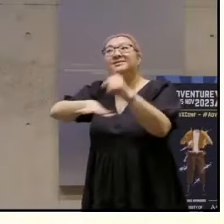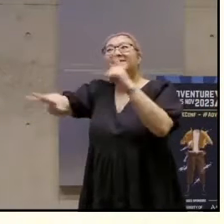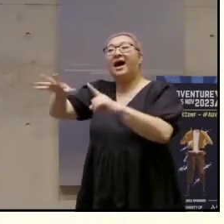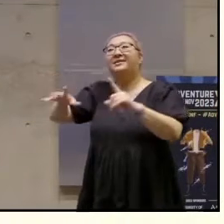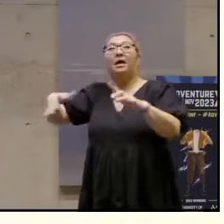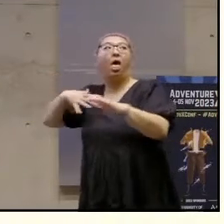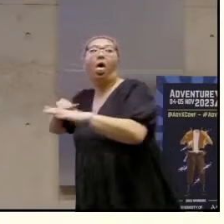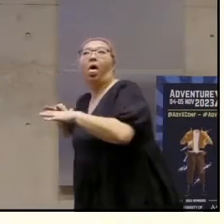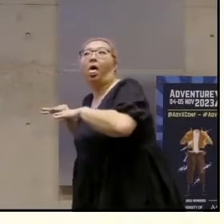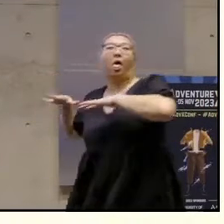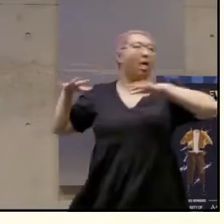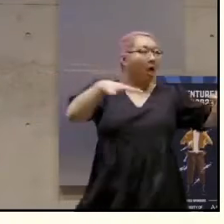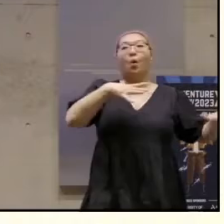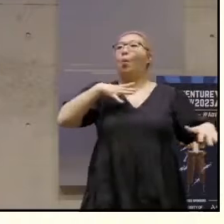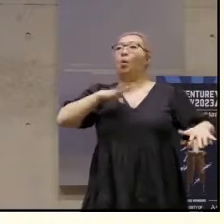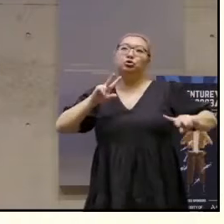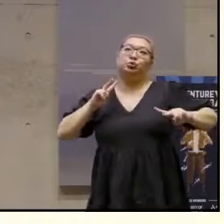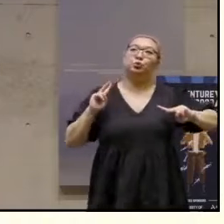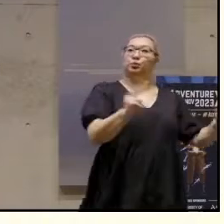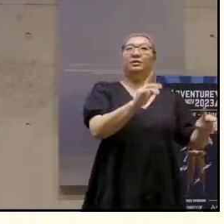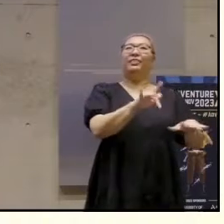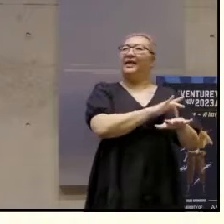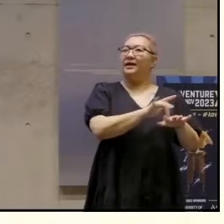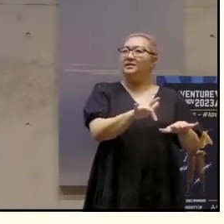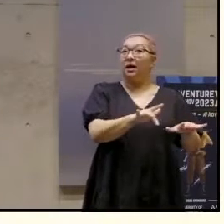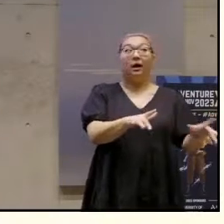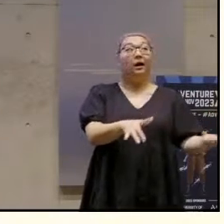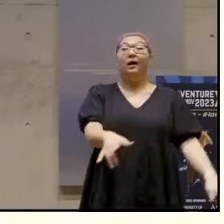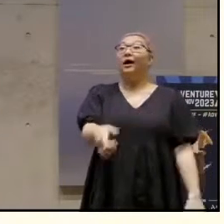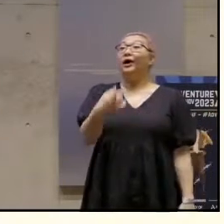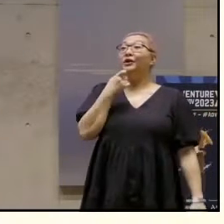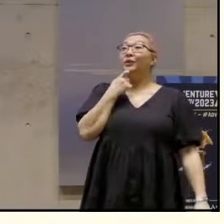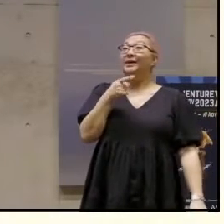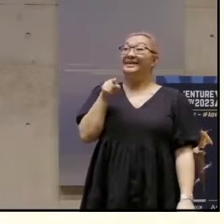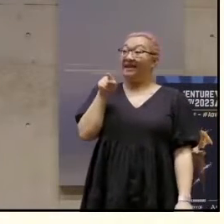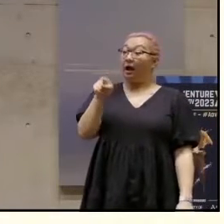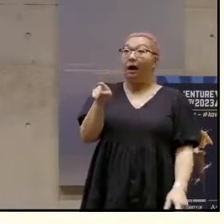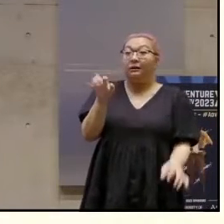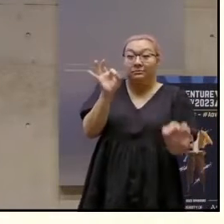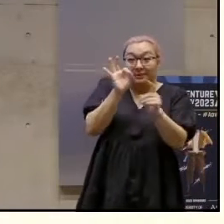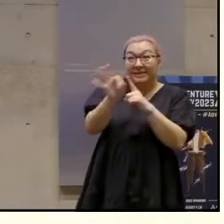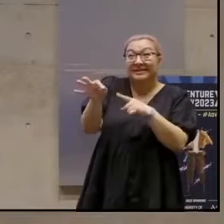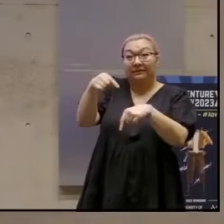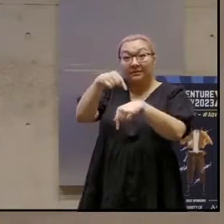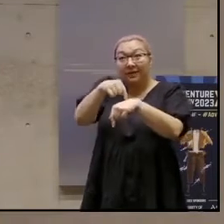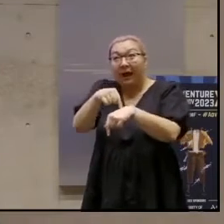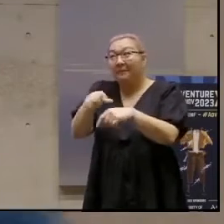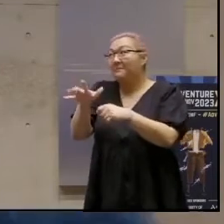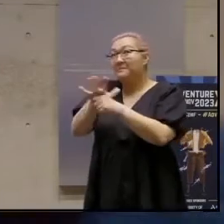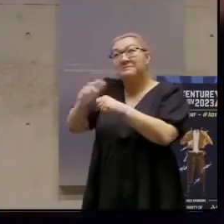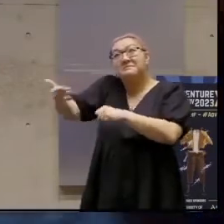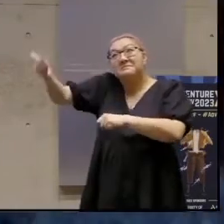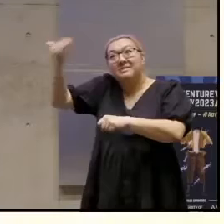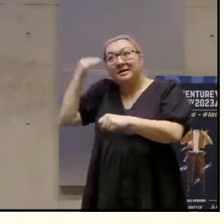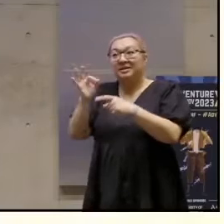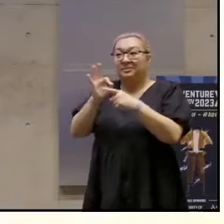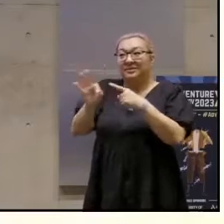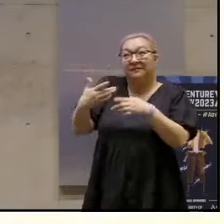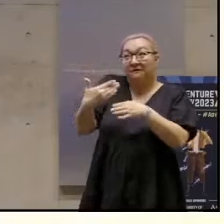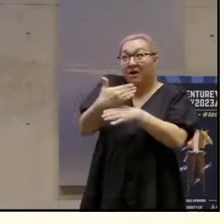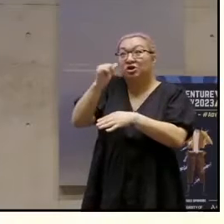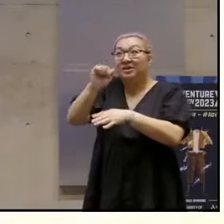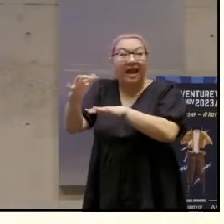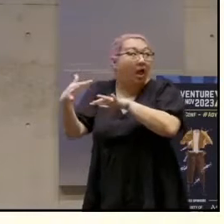thing. Can we say that that's a specific time and place and a specific function? So now, that doesn't